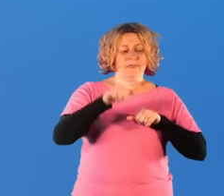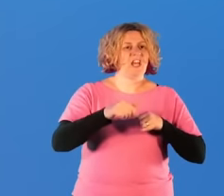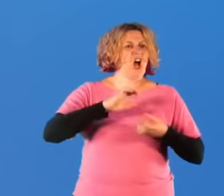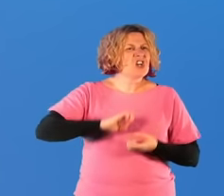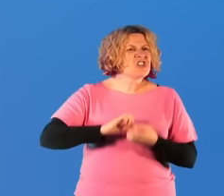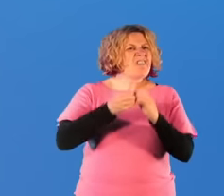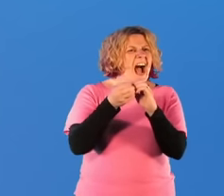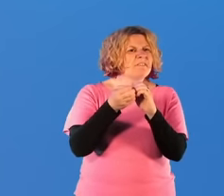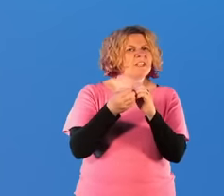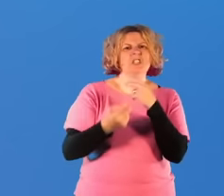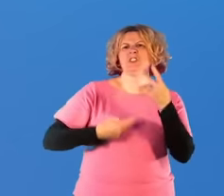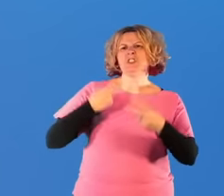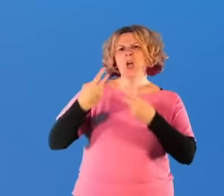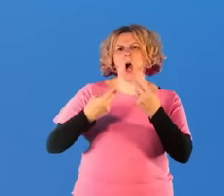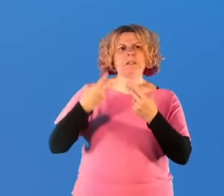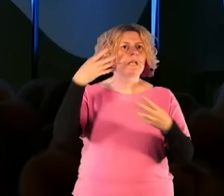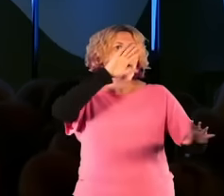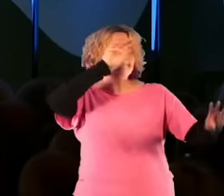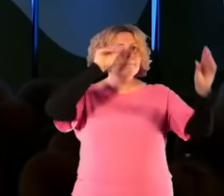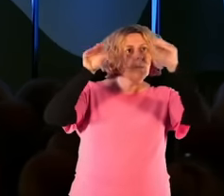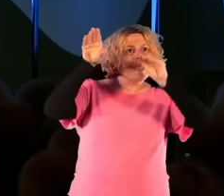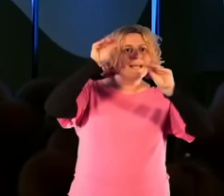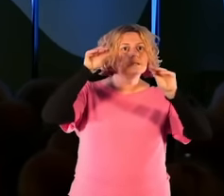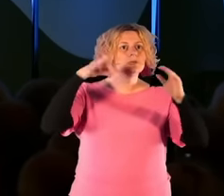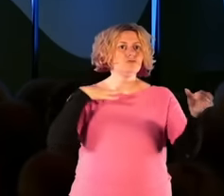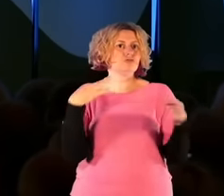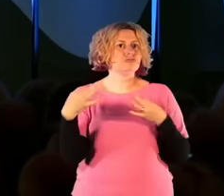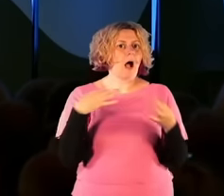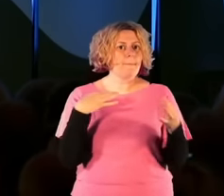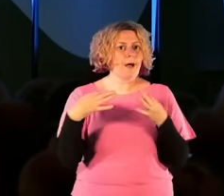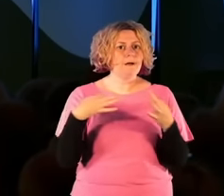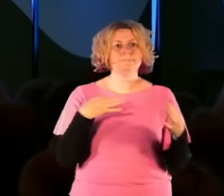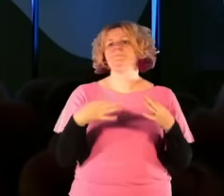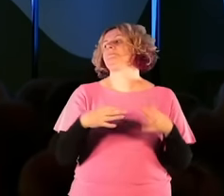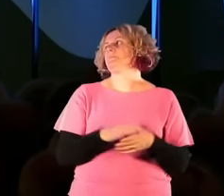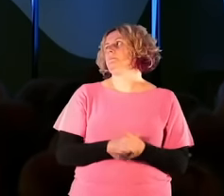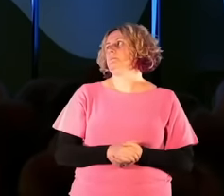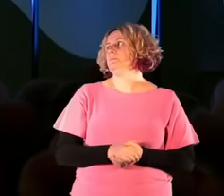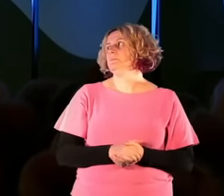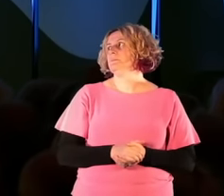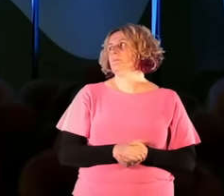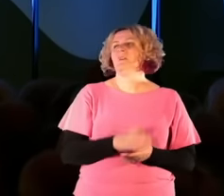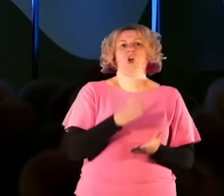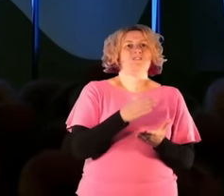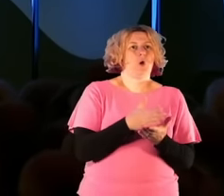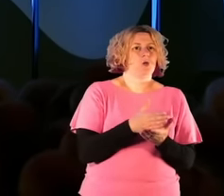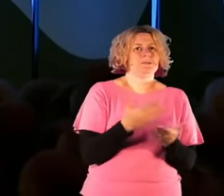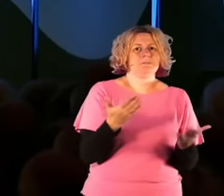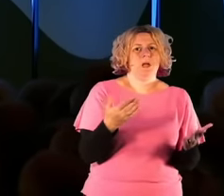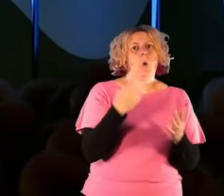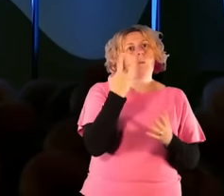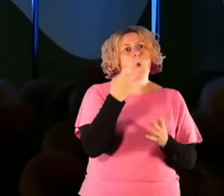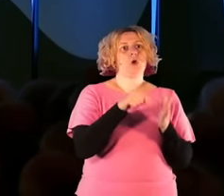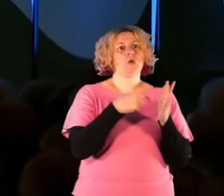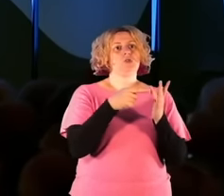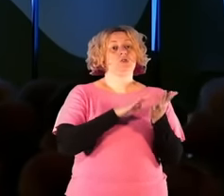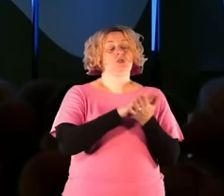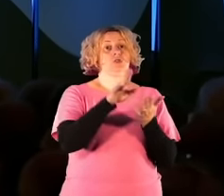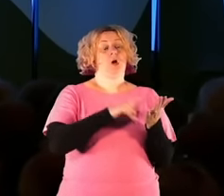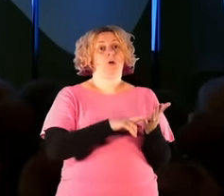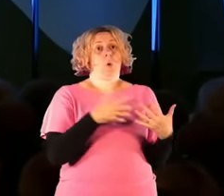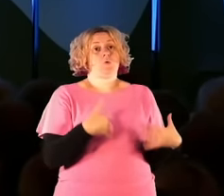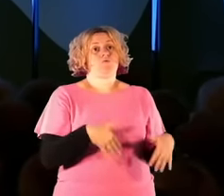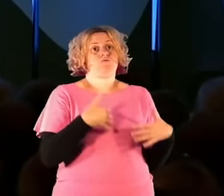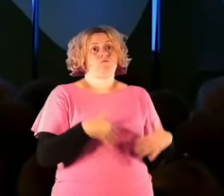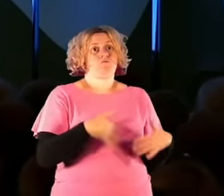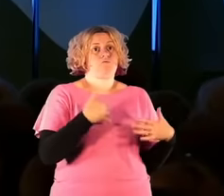some drama or puppetry thrown in. Obviously, we can't draw out everything from 1 John, so over our 5 sessions,